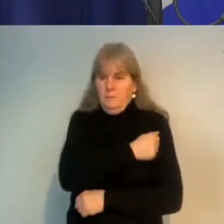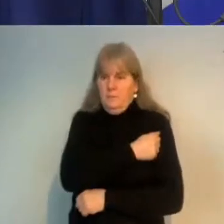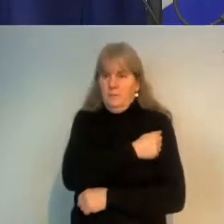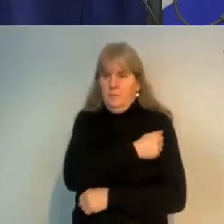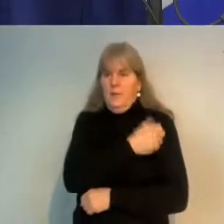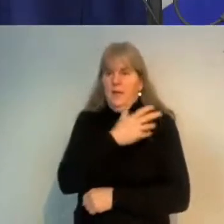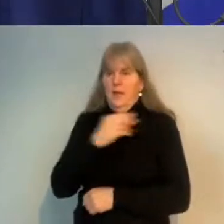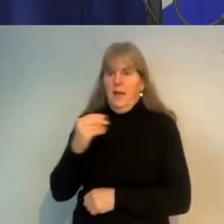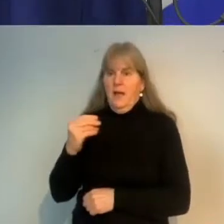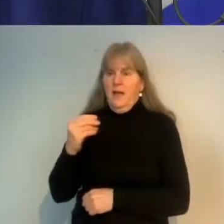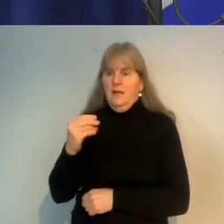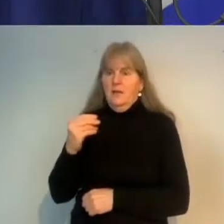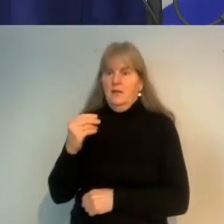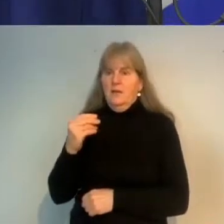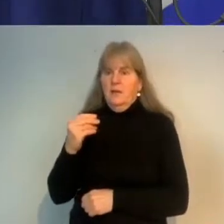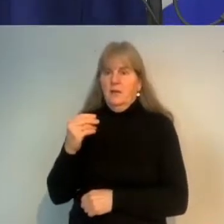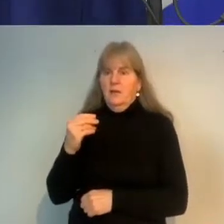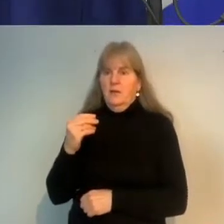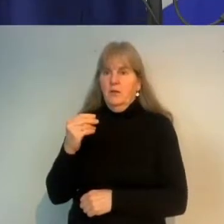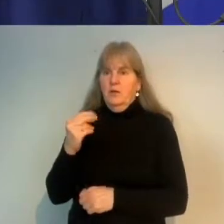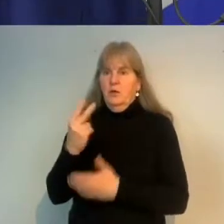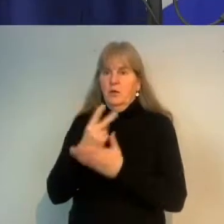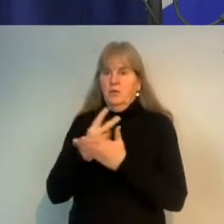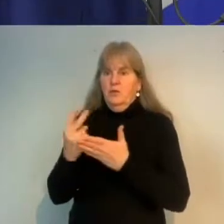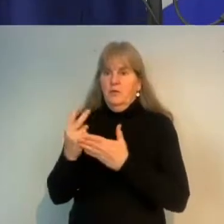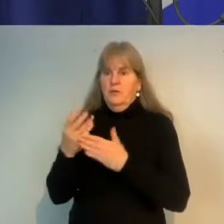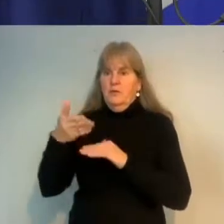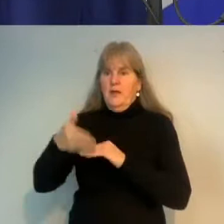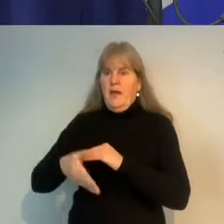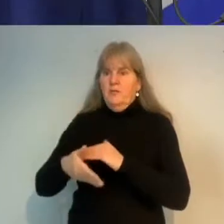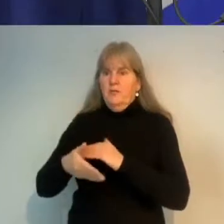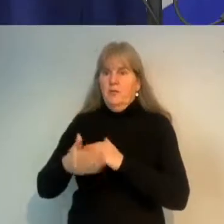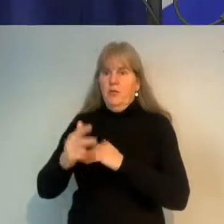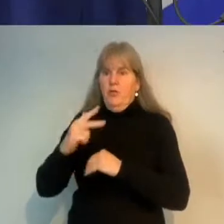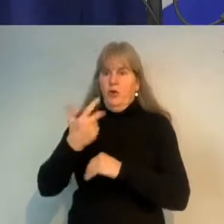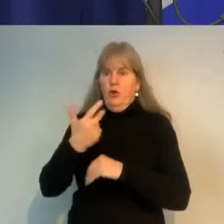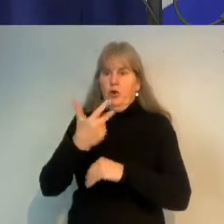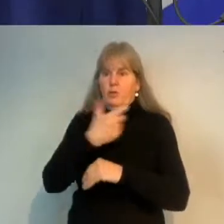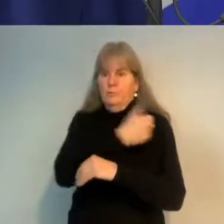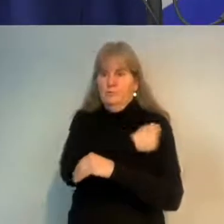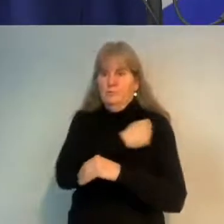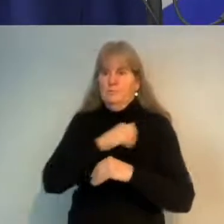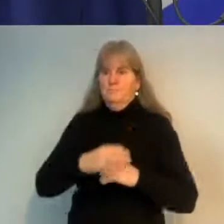has been 2 weeks since your 3rd shot. Thanks.